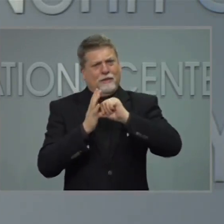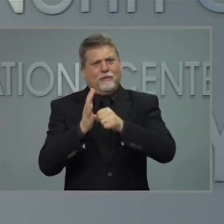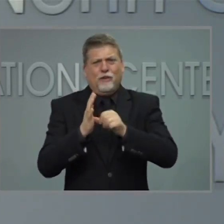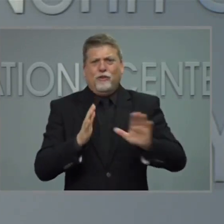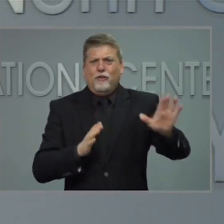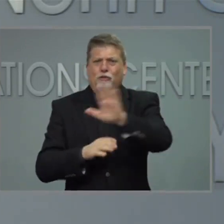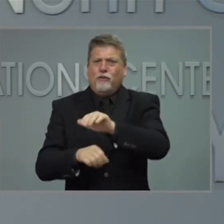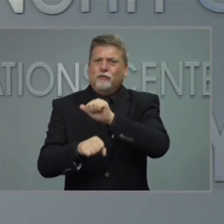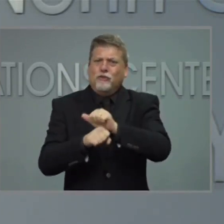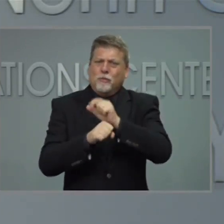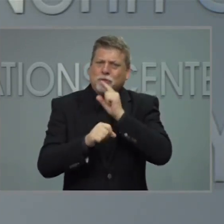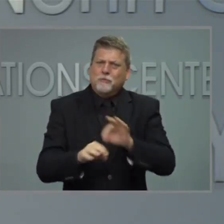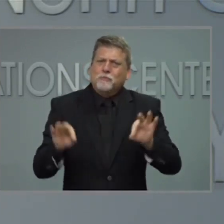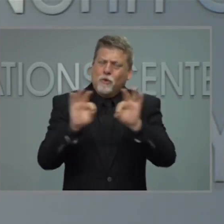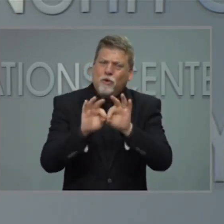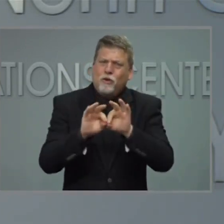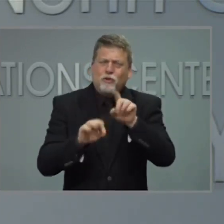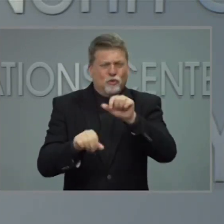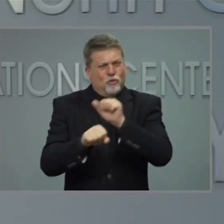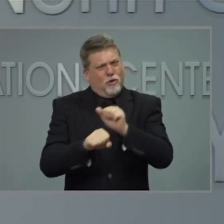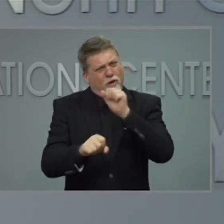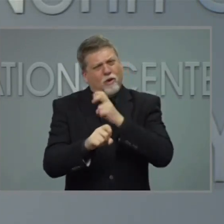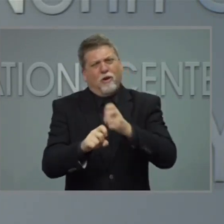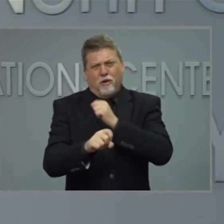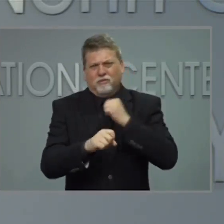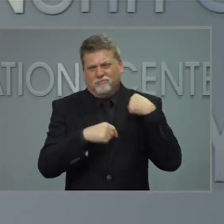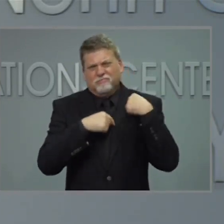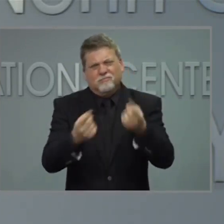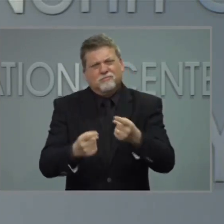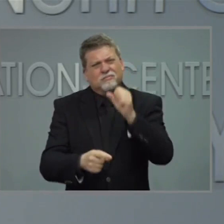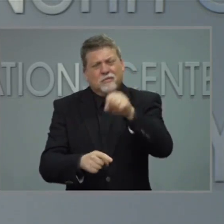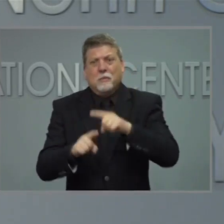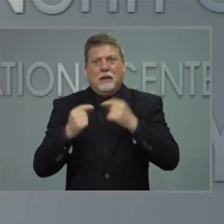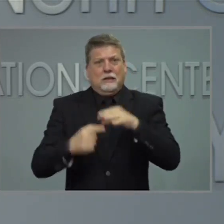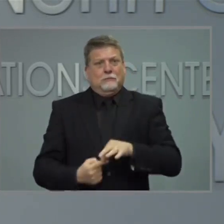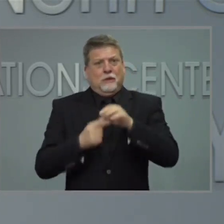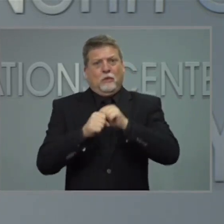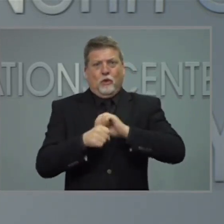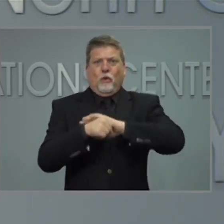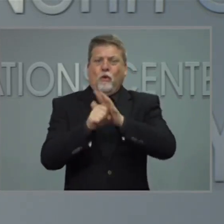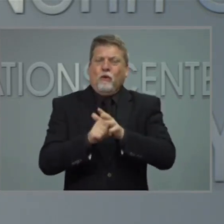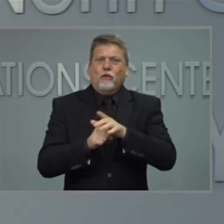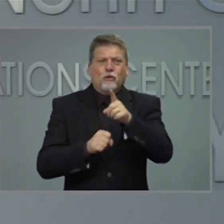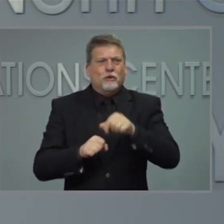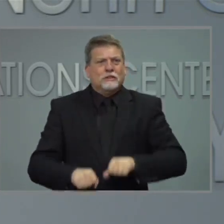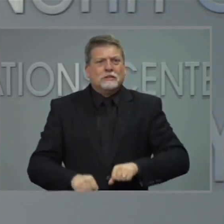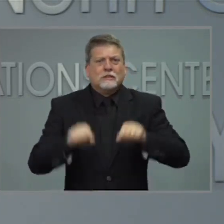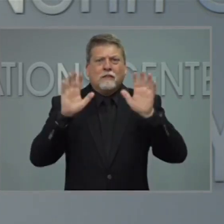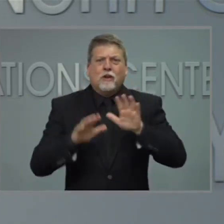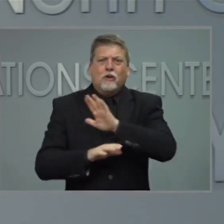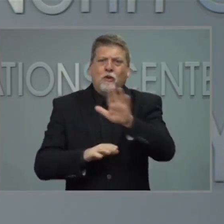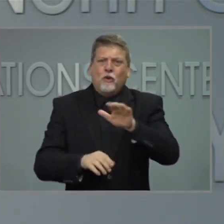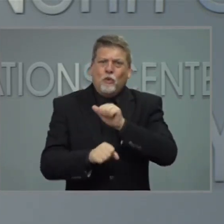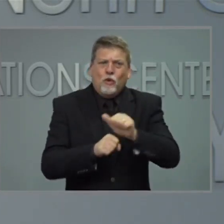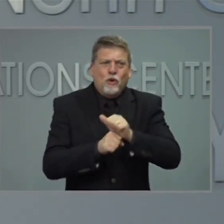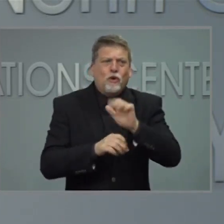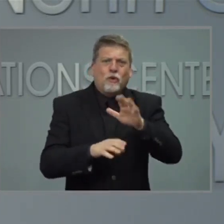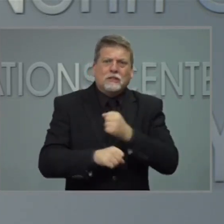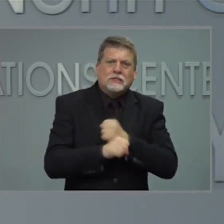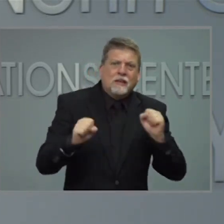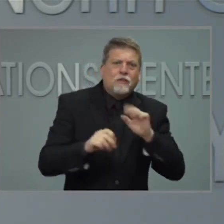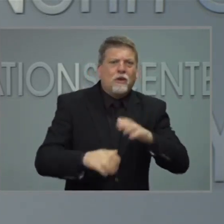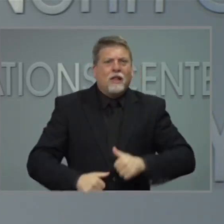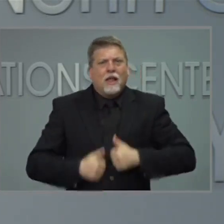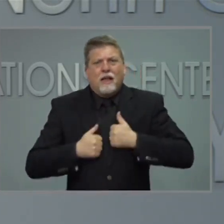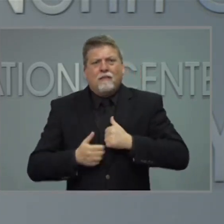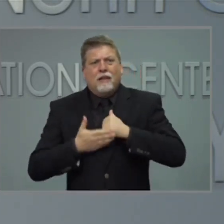heroic that work is. Thank you for all you've done, including sacrificing your own safety to save the lives of